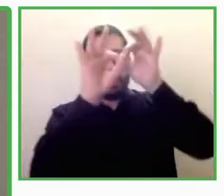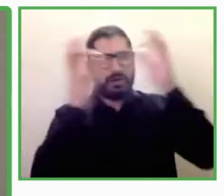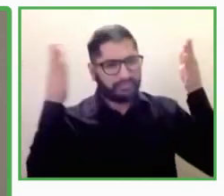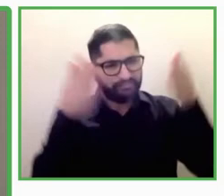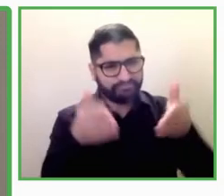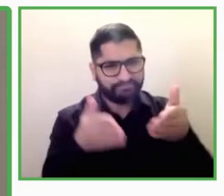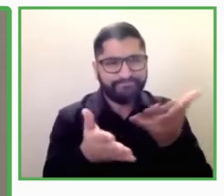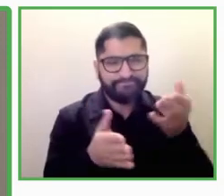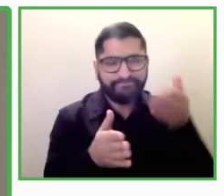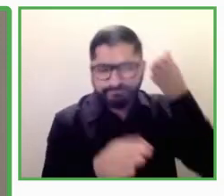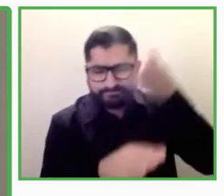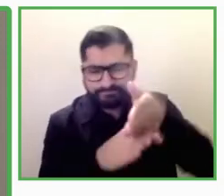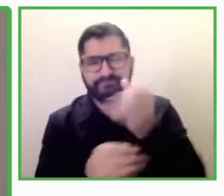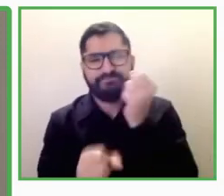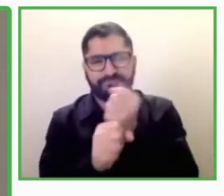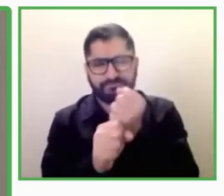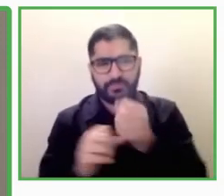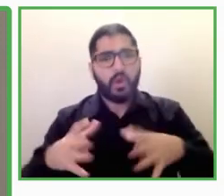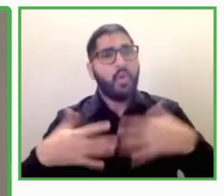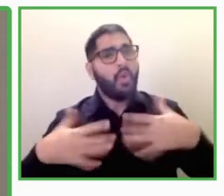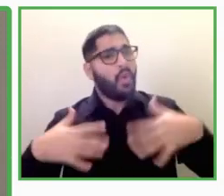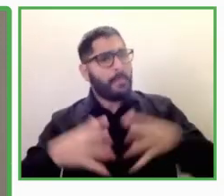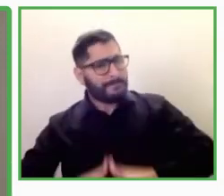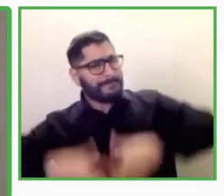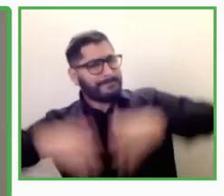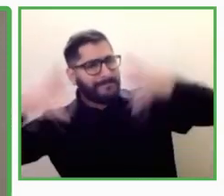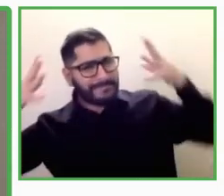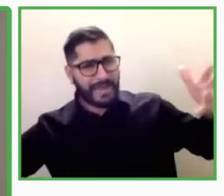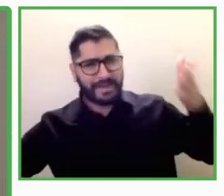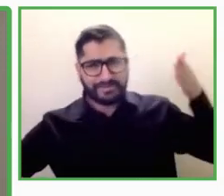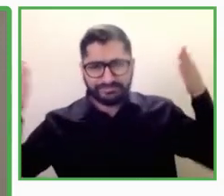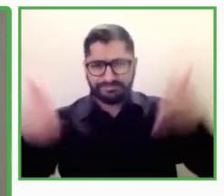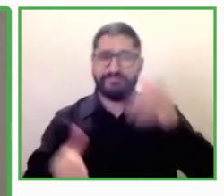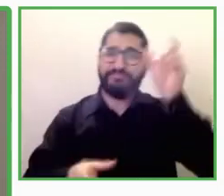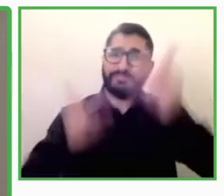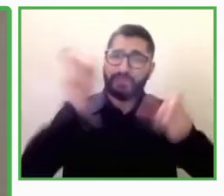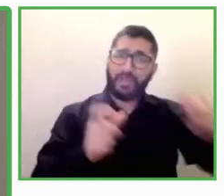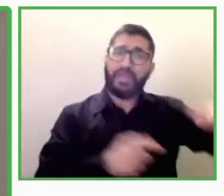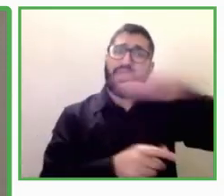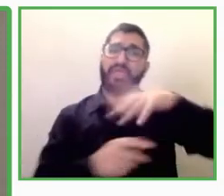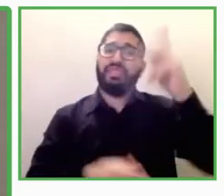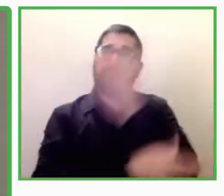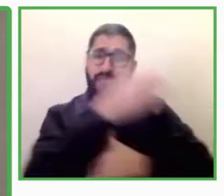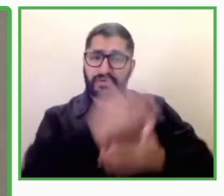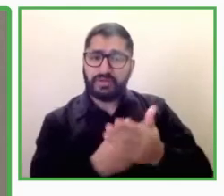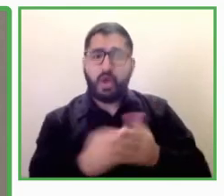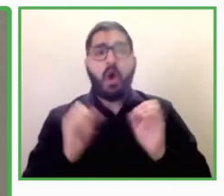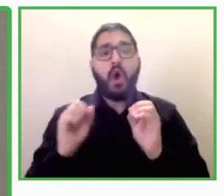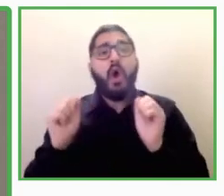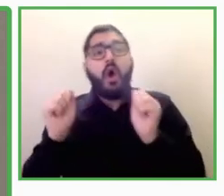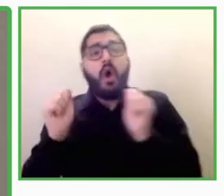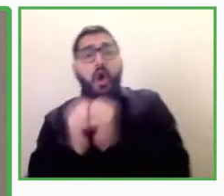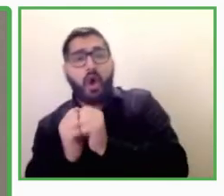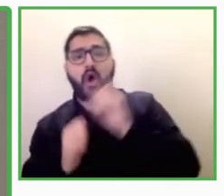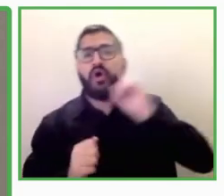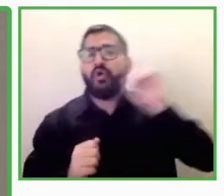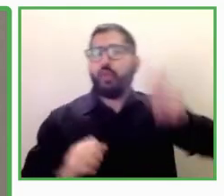but always keeping in mind that we provide jobs for disabled people and non-disabled